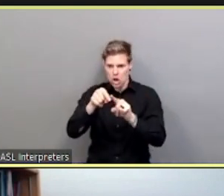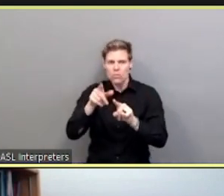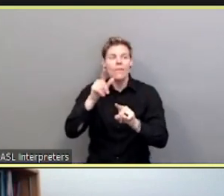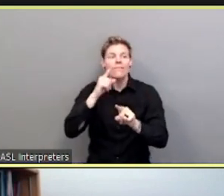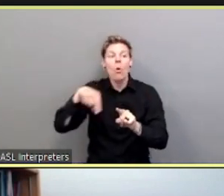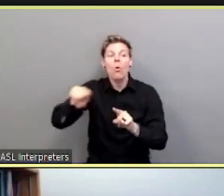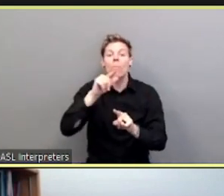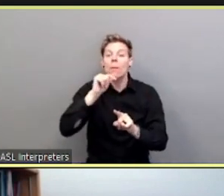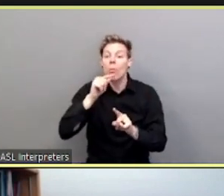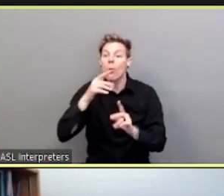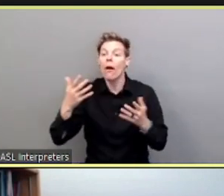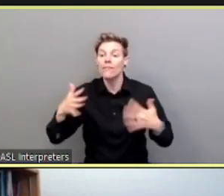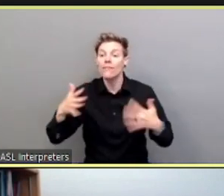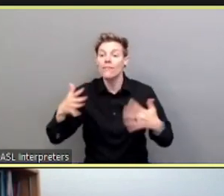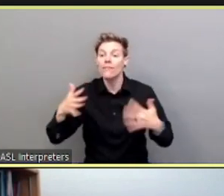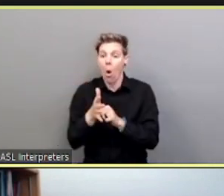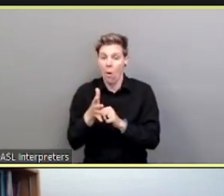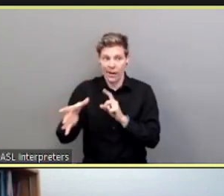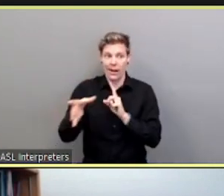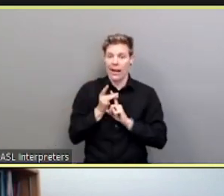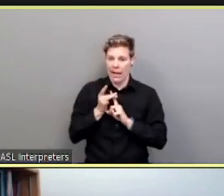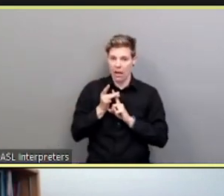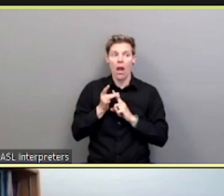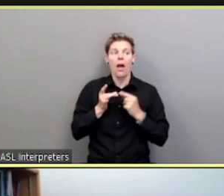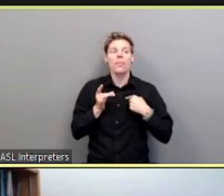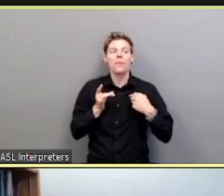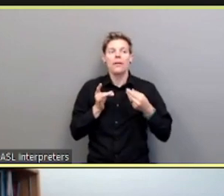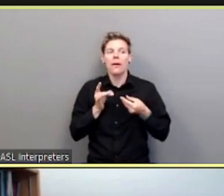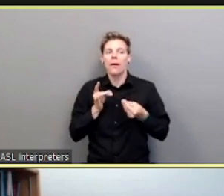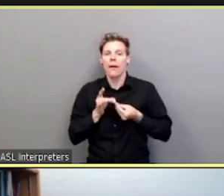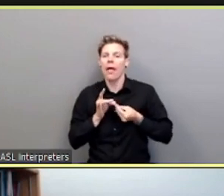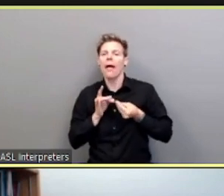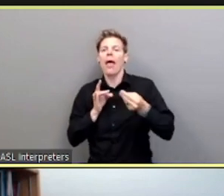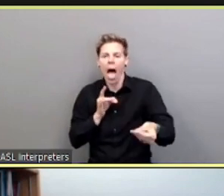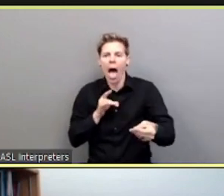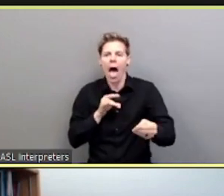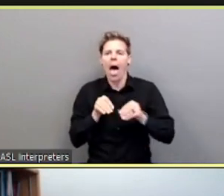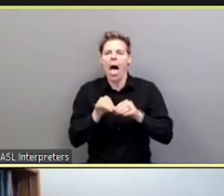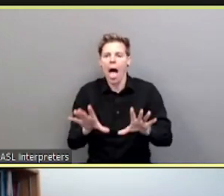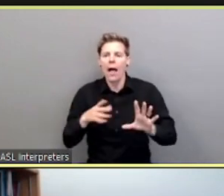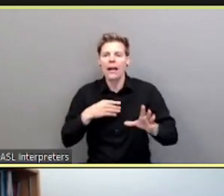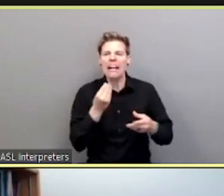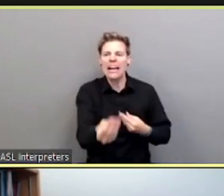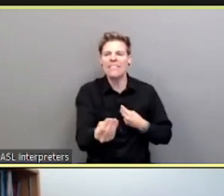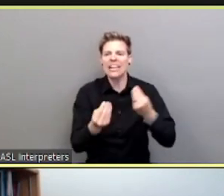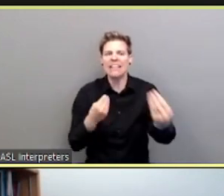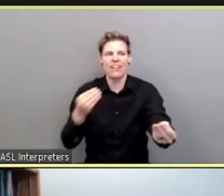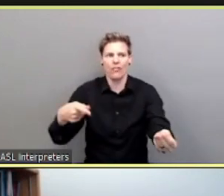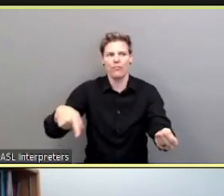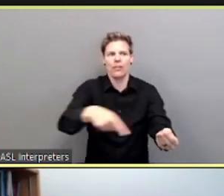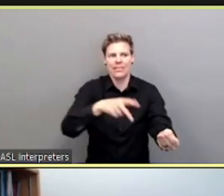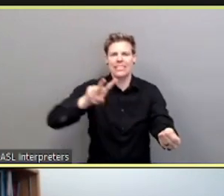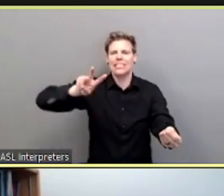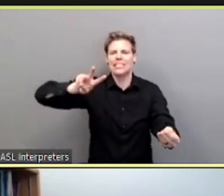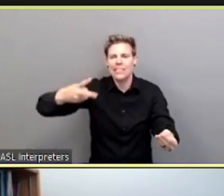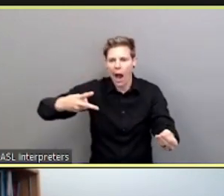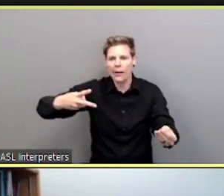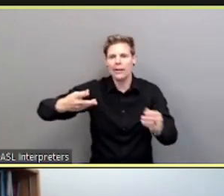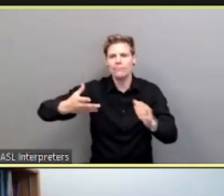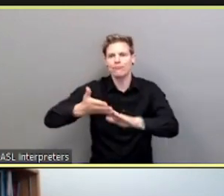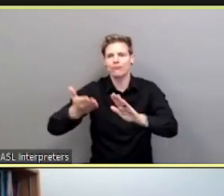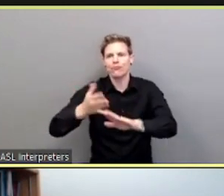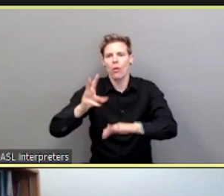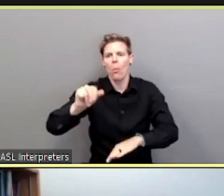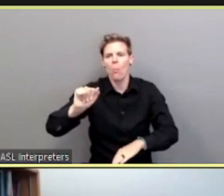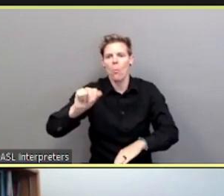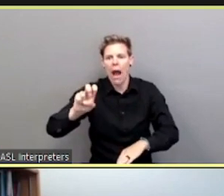infected person. So what we're calling this on the slide is the spread rate. And what you're seeing